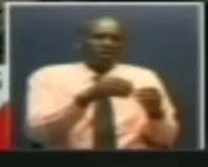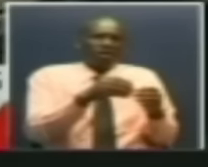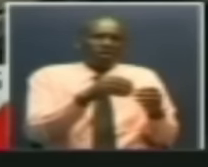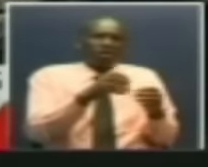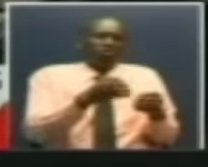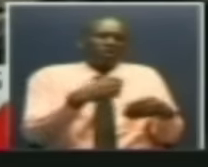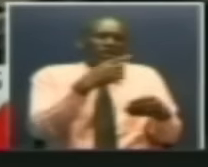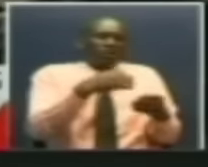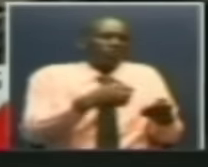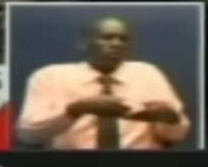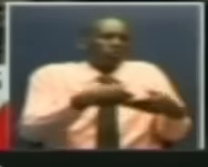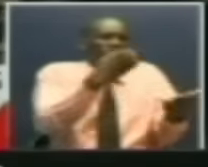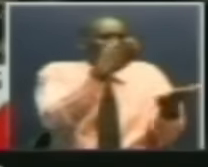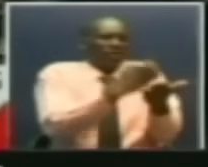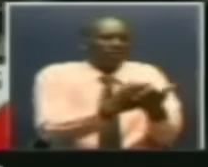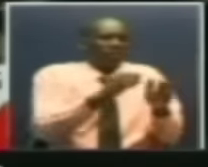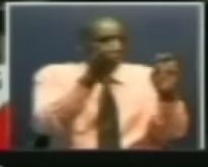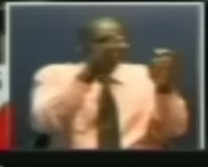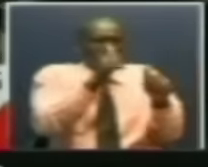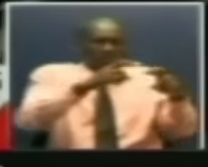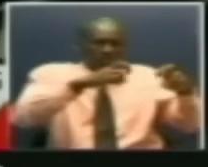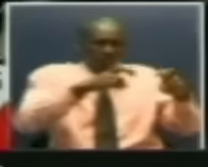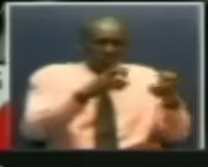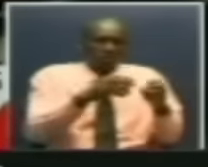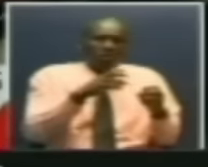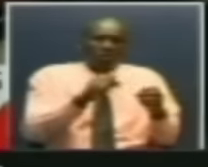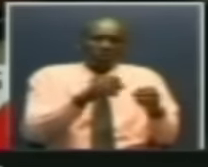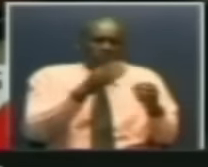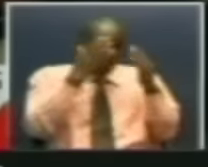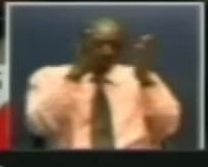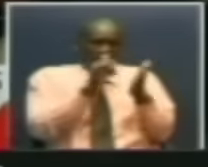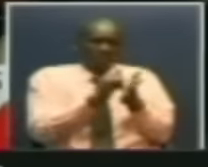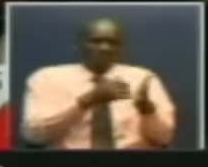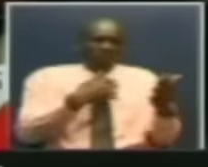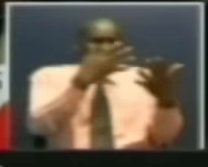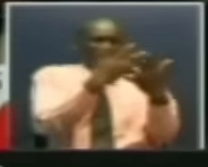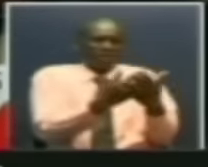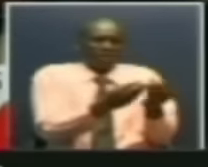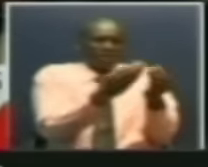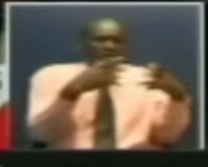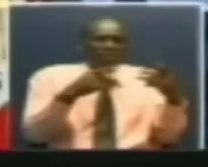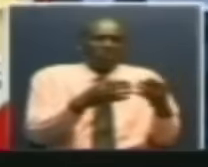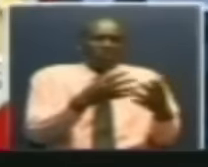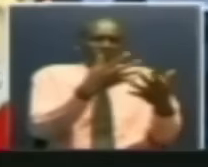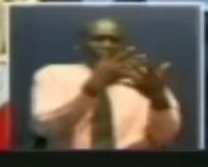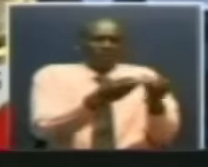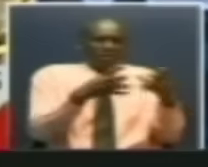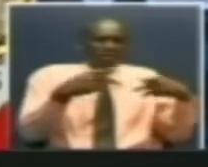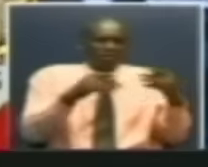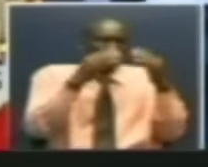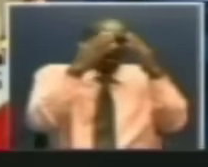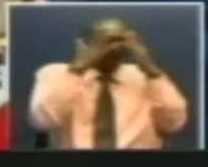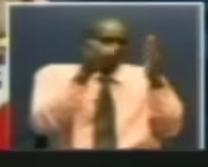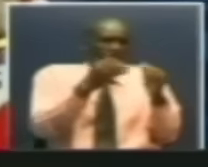give evidence in a matter that is under investigation. So you can't You are aware that right we have arrested very many people. I don't know whether you are